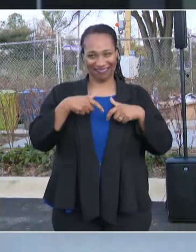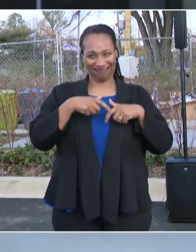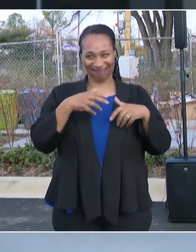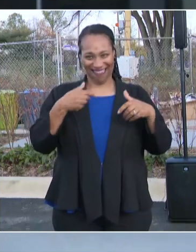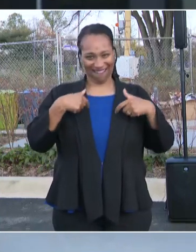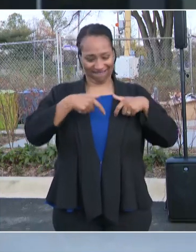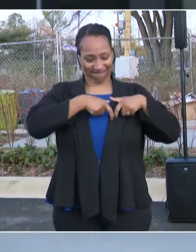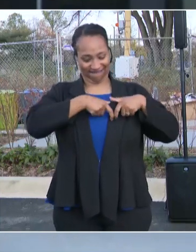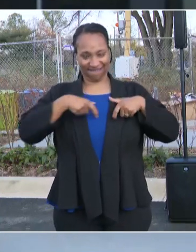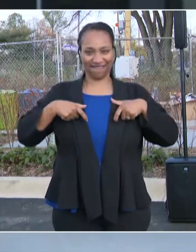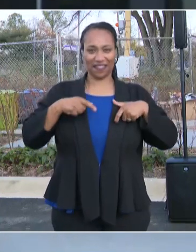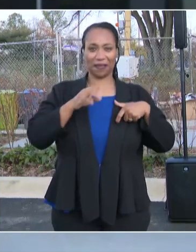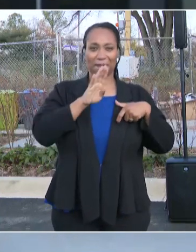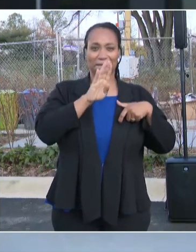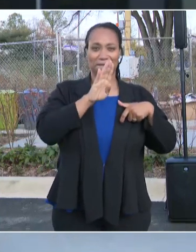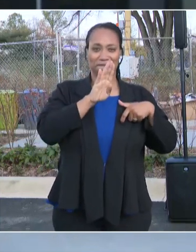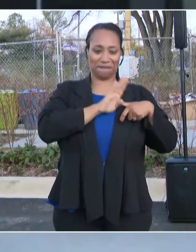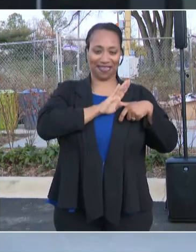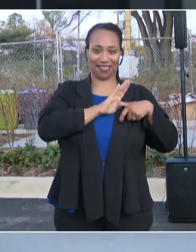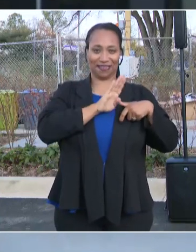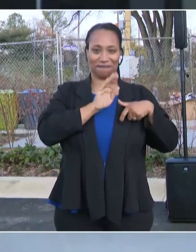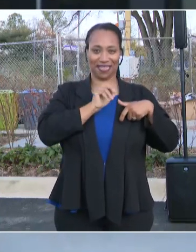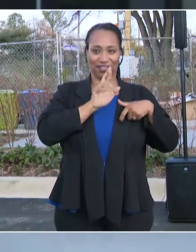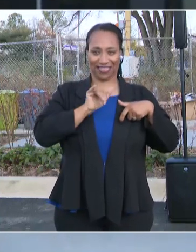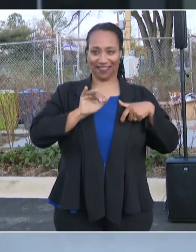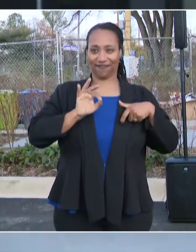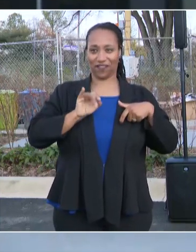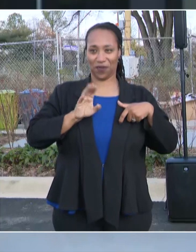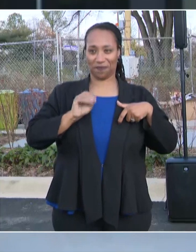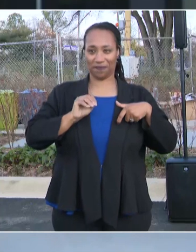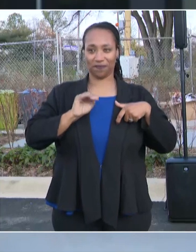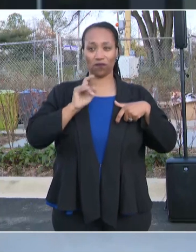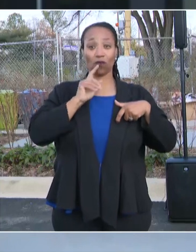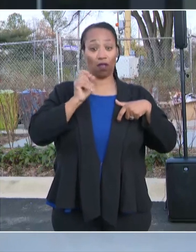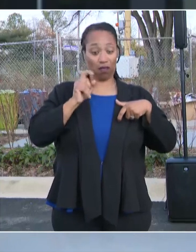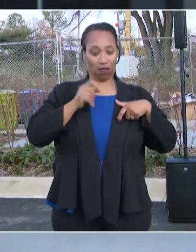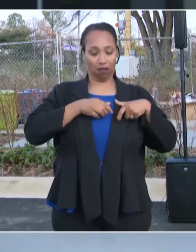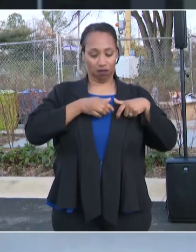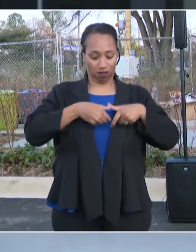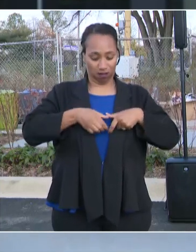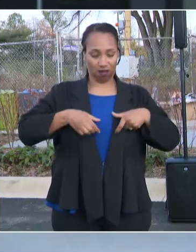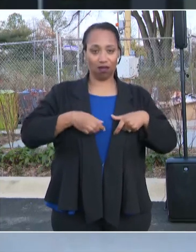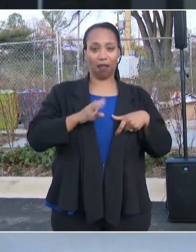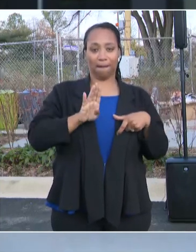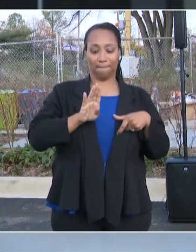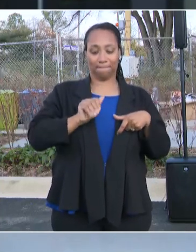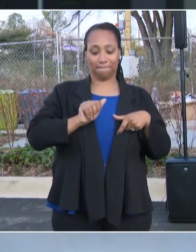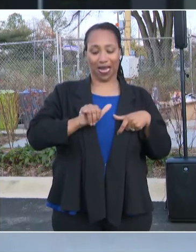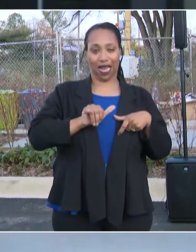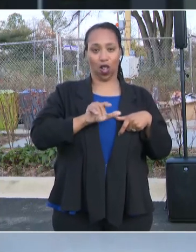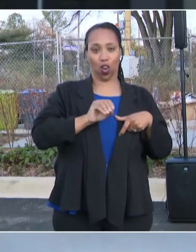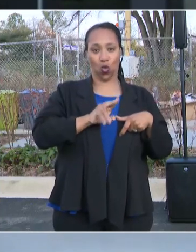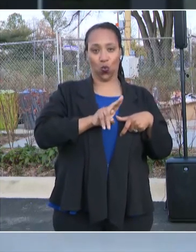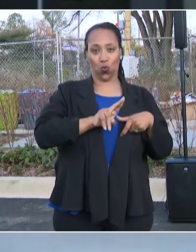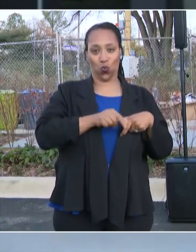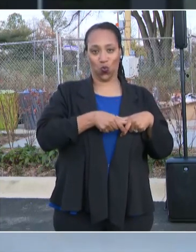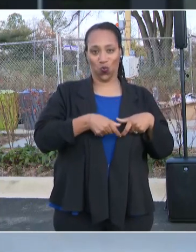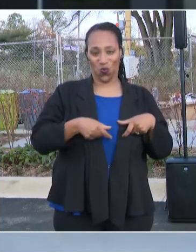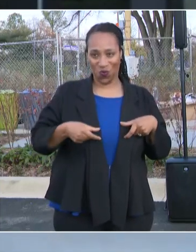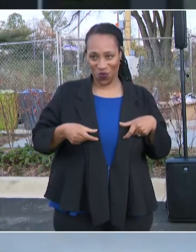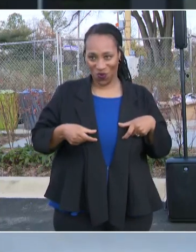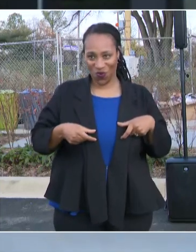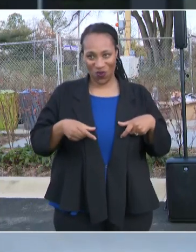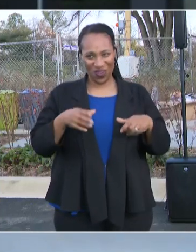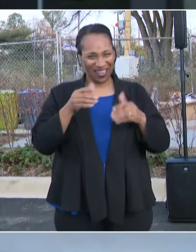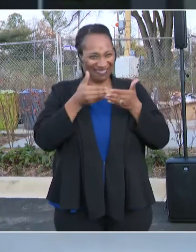this property, this land, that people who were formerly slaves and became free, created a landmark where residents can come still